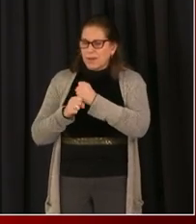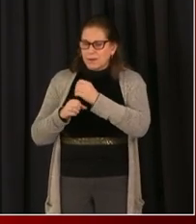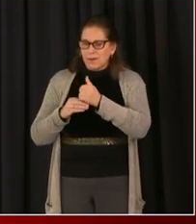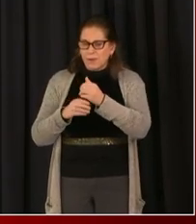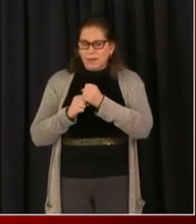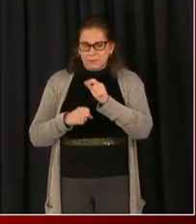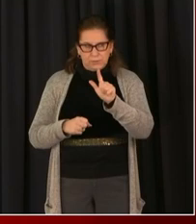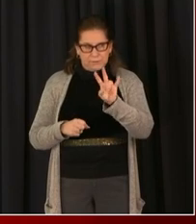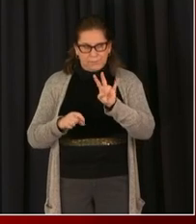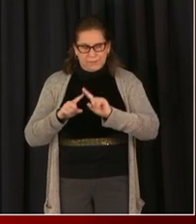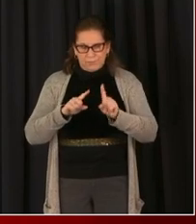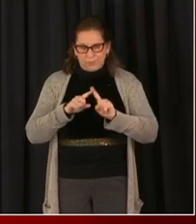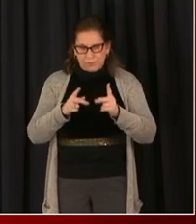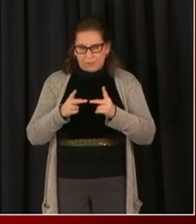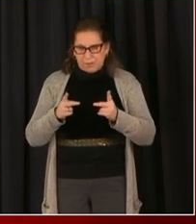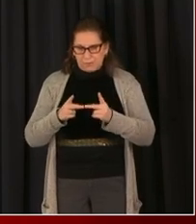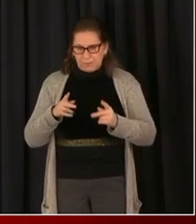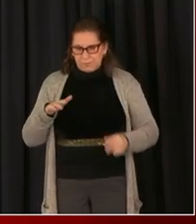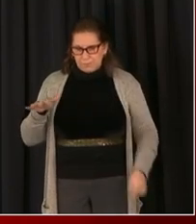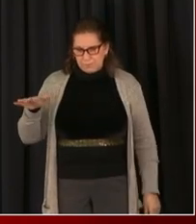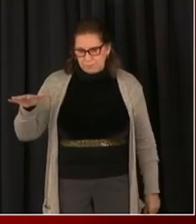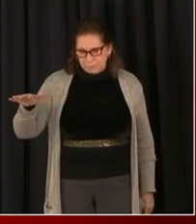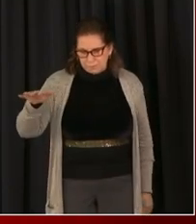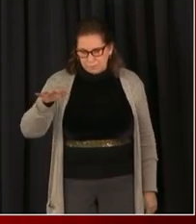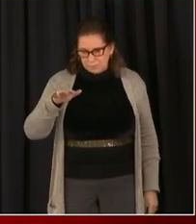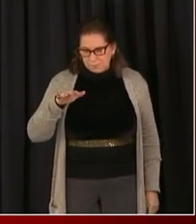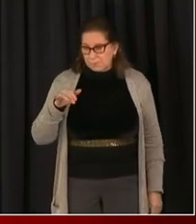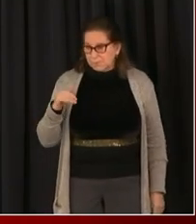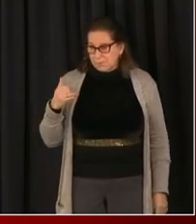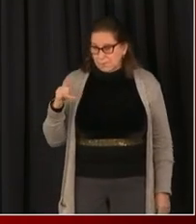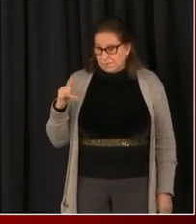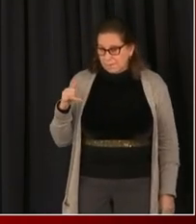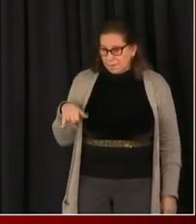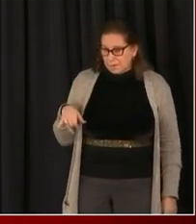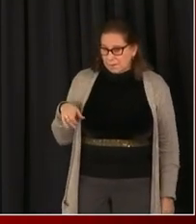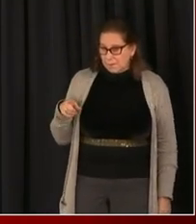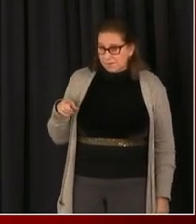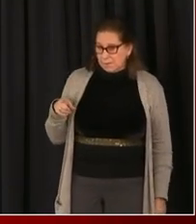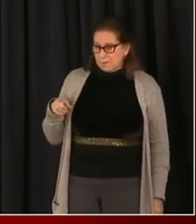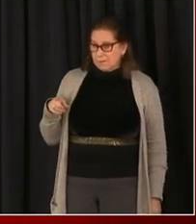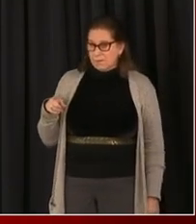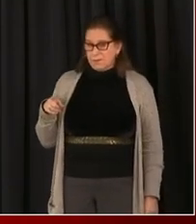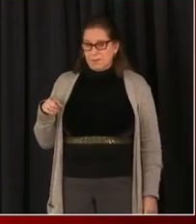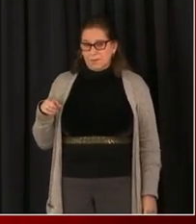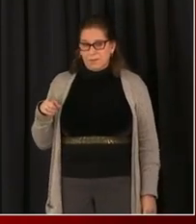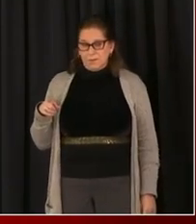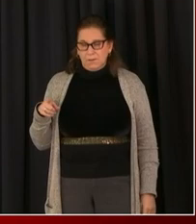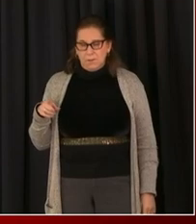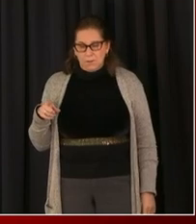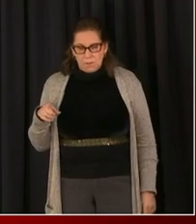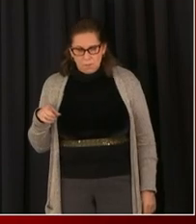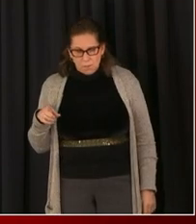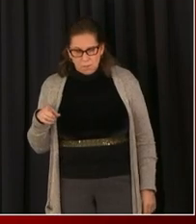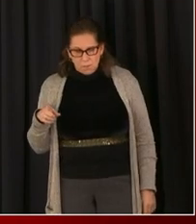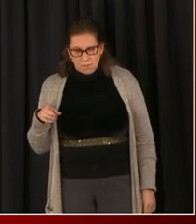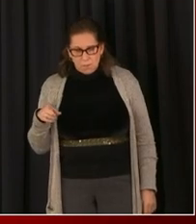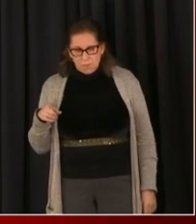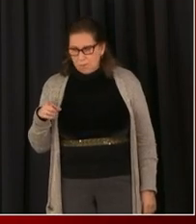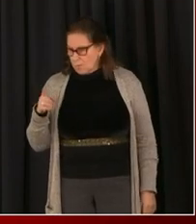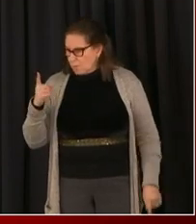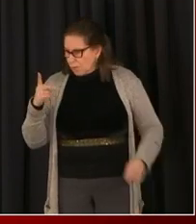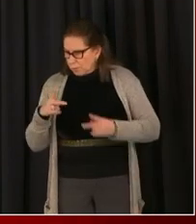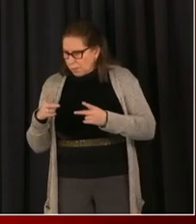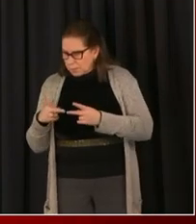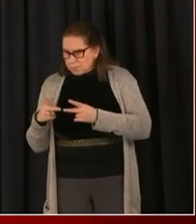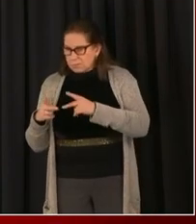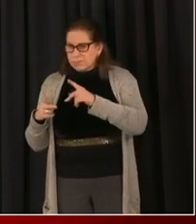that not every setting or sector may have had 2 or more cases that have occurred within 14